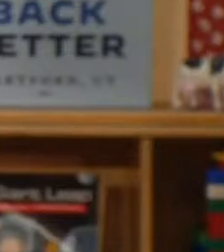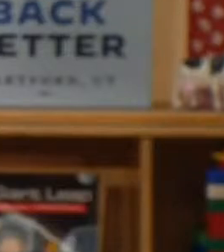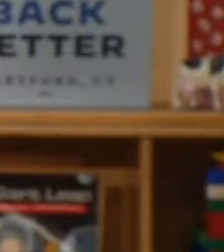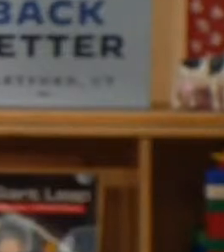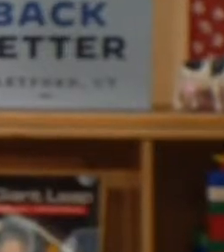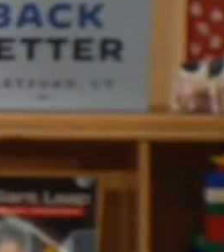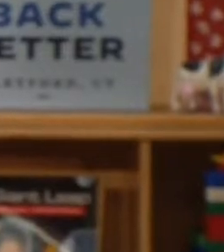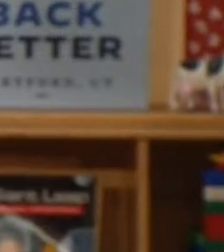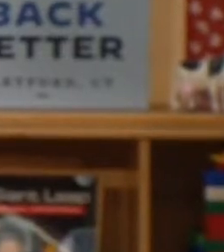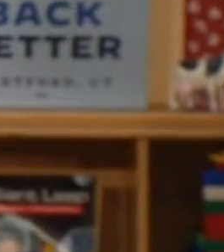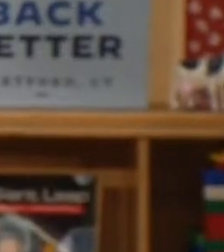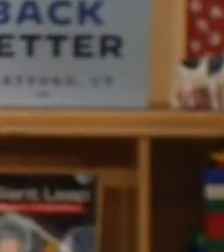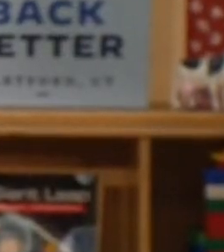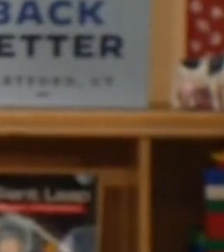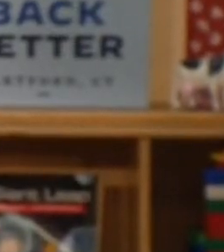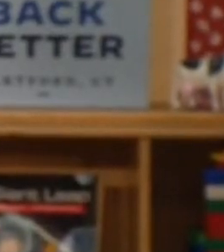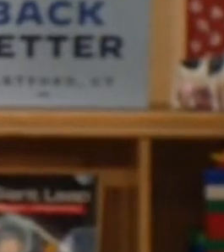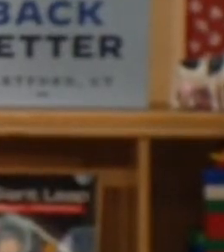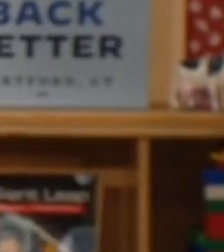period.